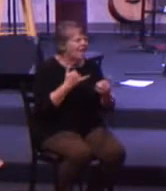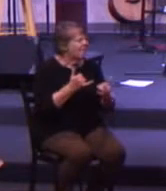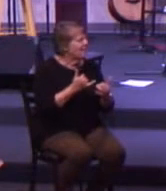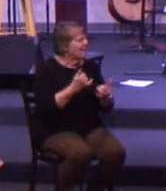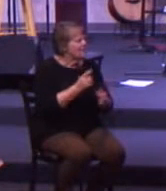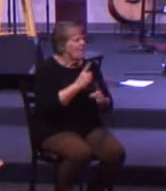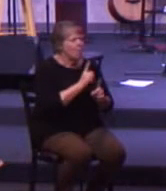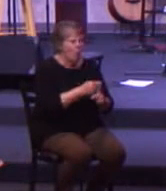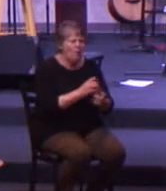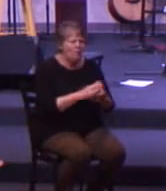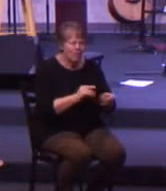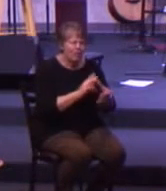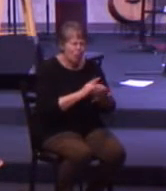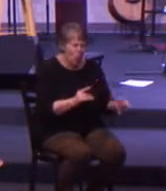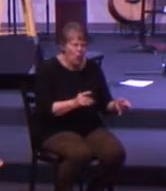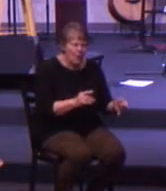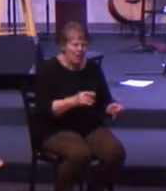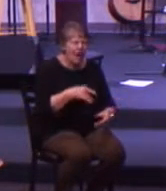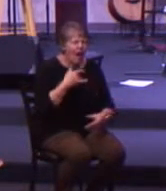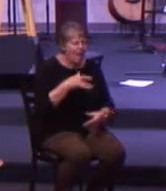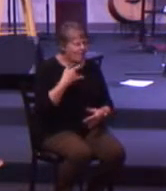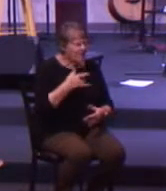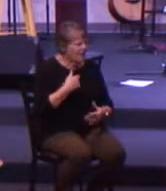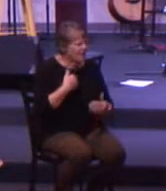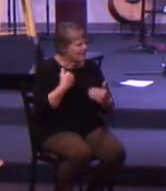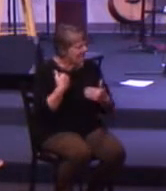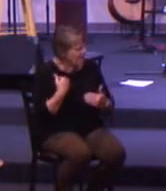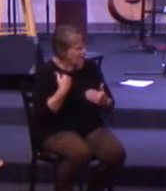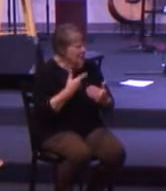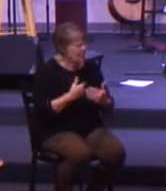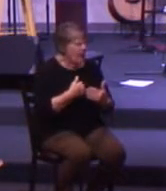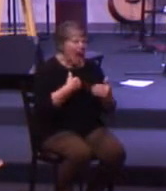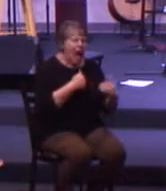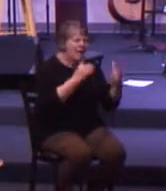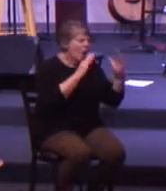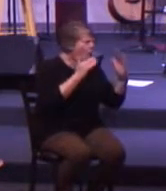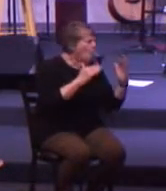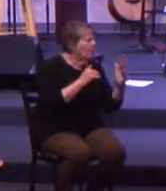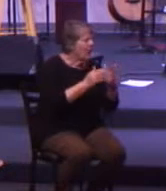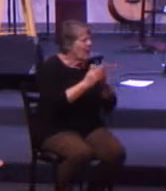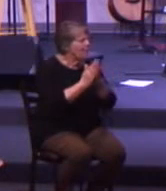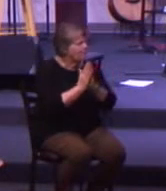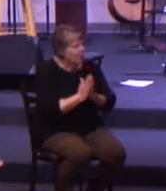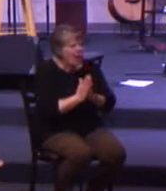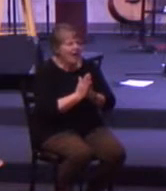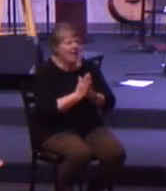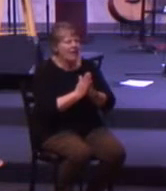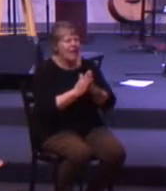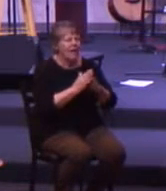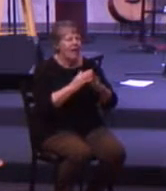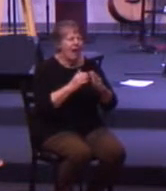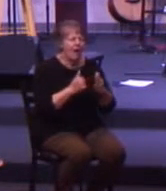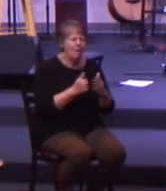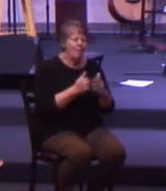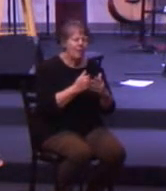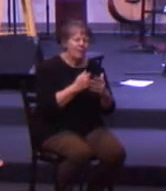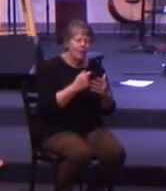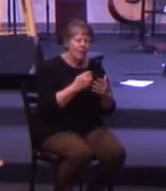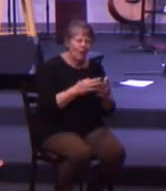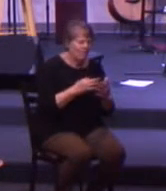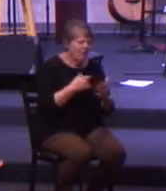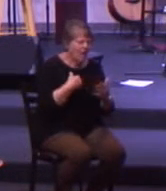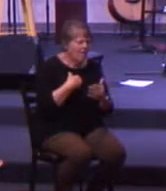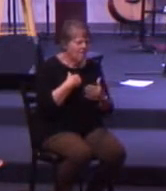get freed. I feel a pretty heavy weightiness about this, that I hope and I pray and I desire for God to do something big in our lives, in our community,